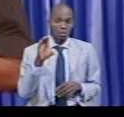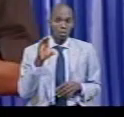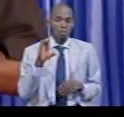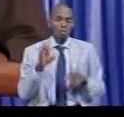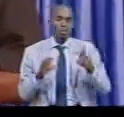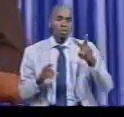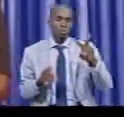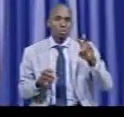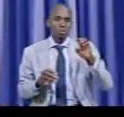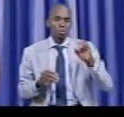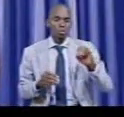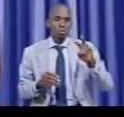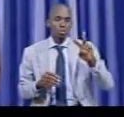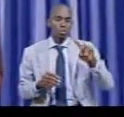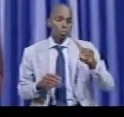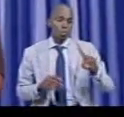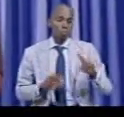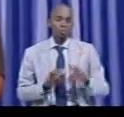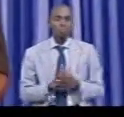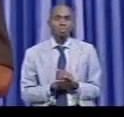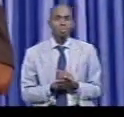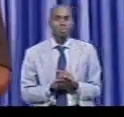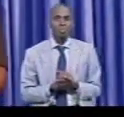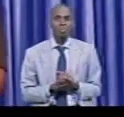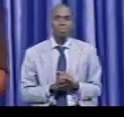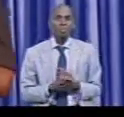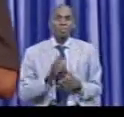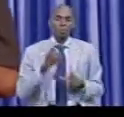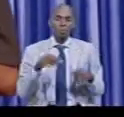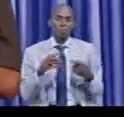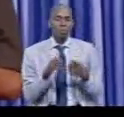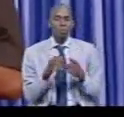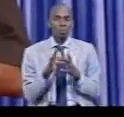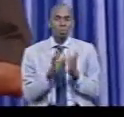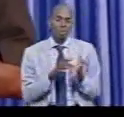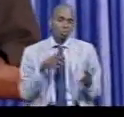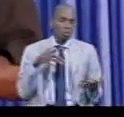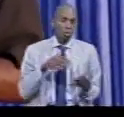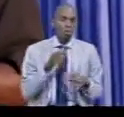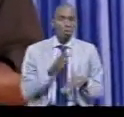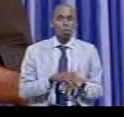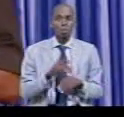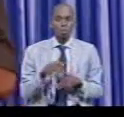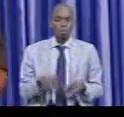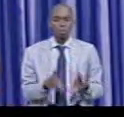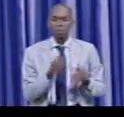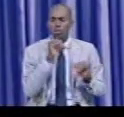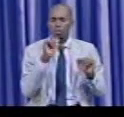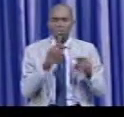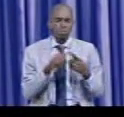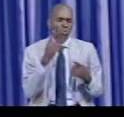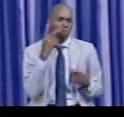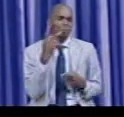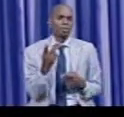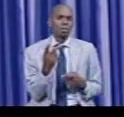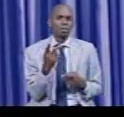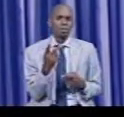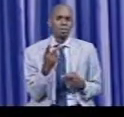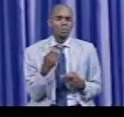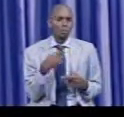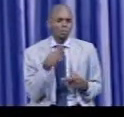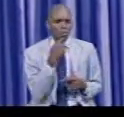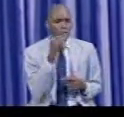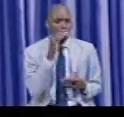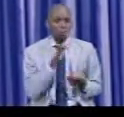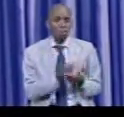December 2021, I went to Bible studies, and on the way, I couldn't see. So I told my wife that